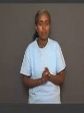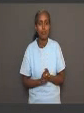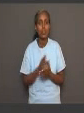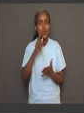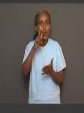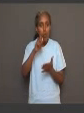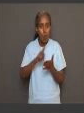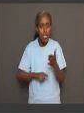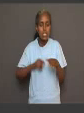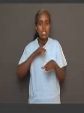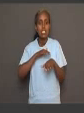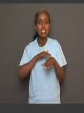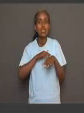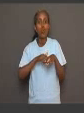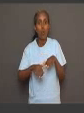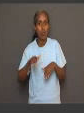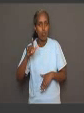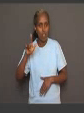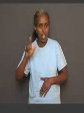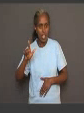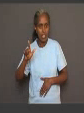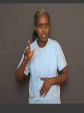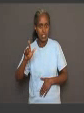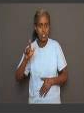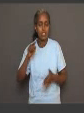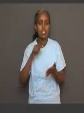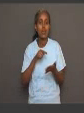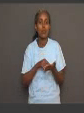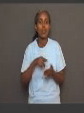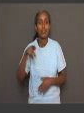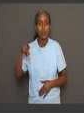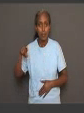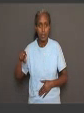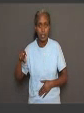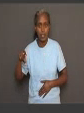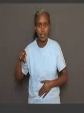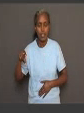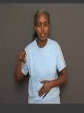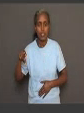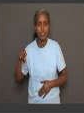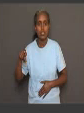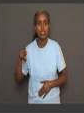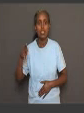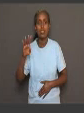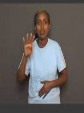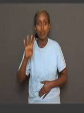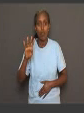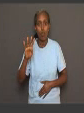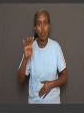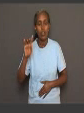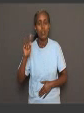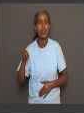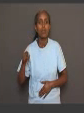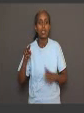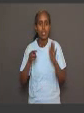is the slope of L if point P is at 4